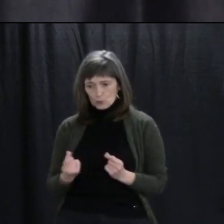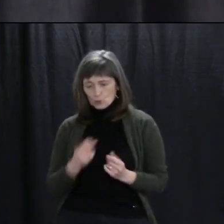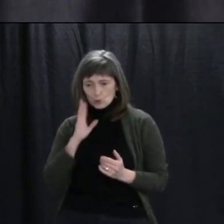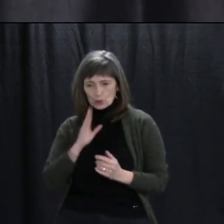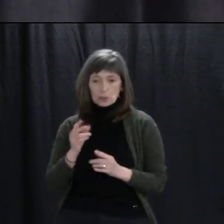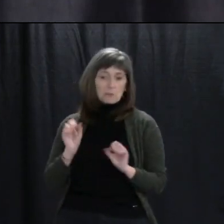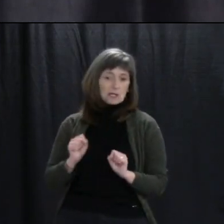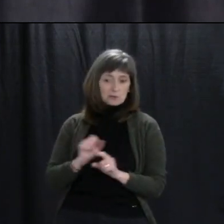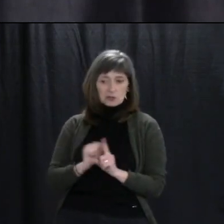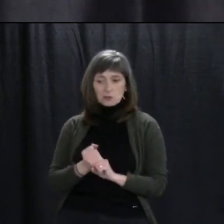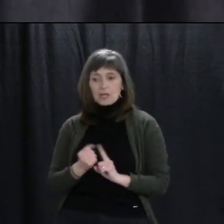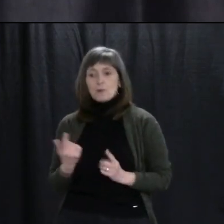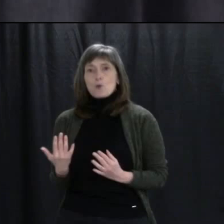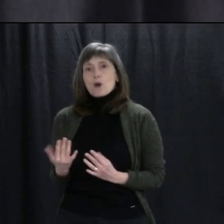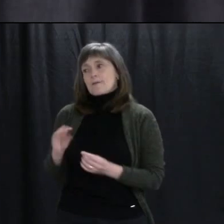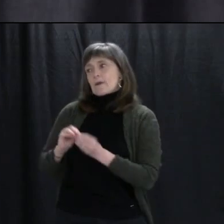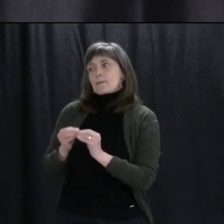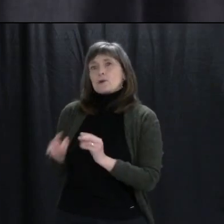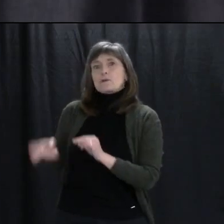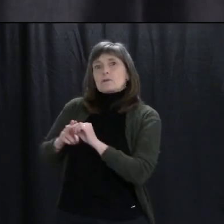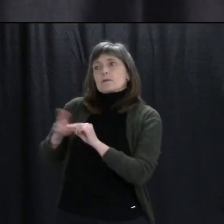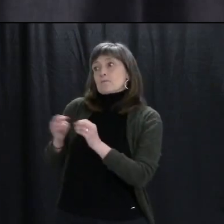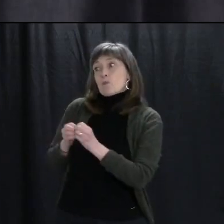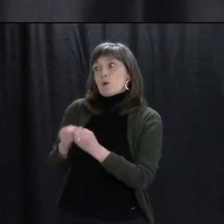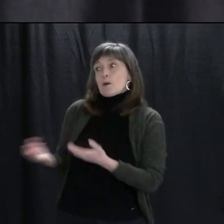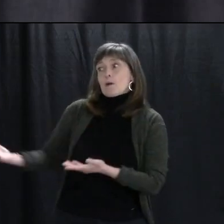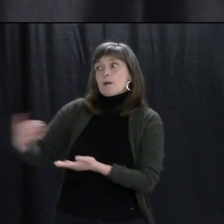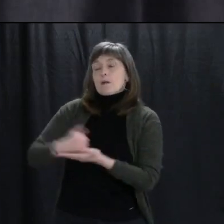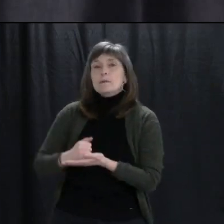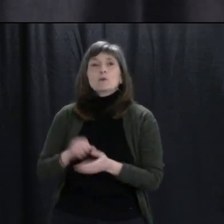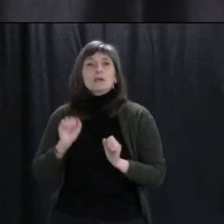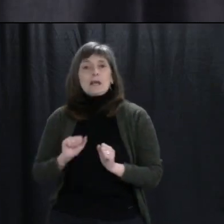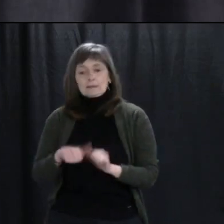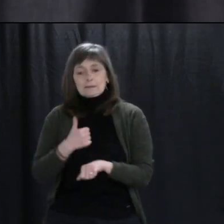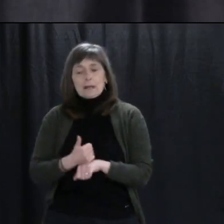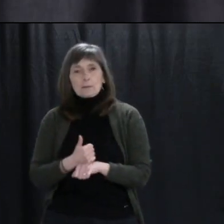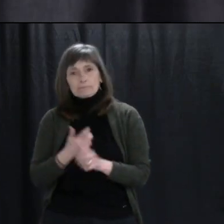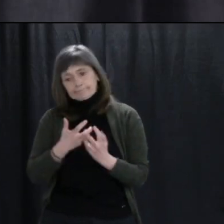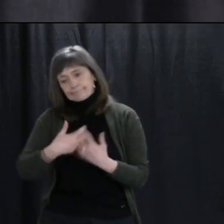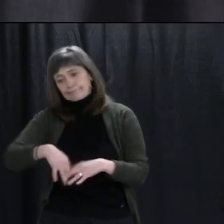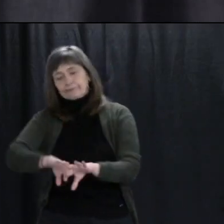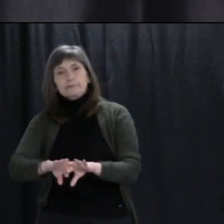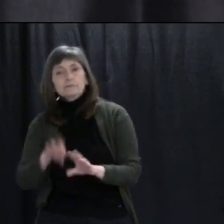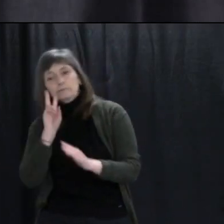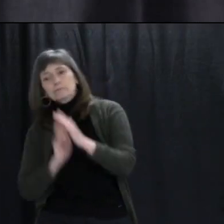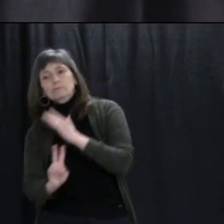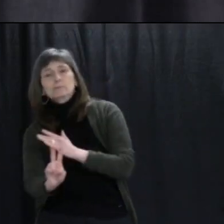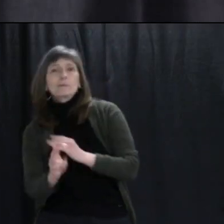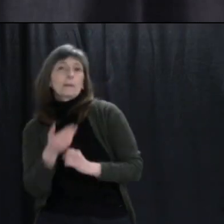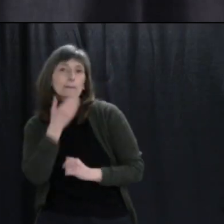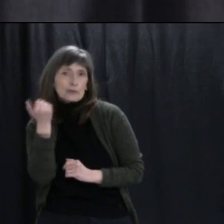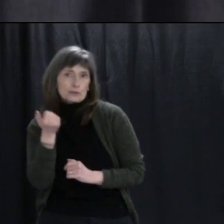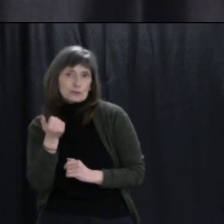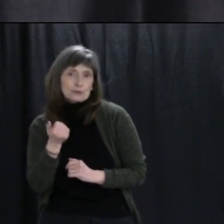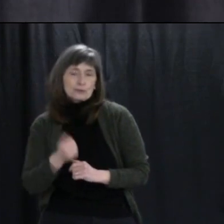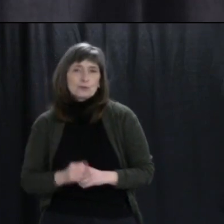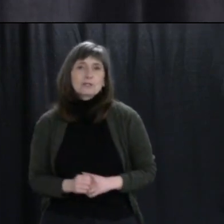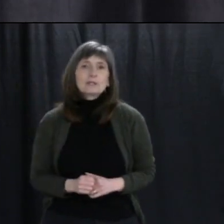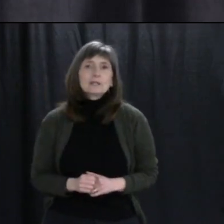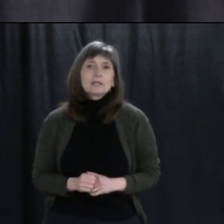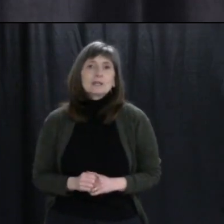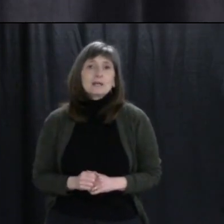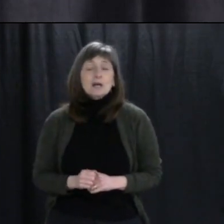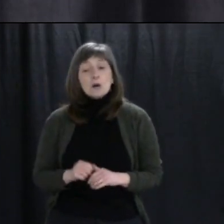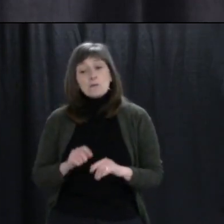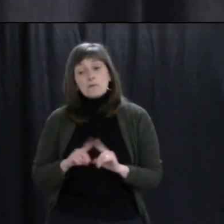again, I would reiterate what the Premier has said. We can change those models and we can change the validity of those models